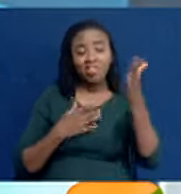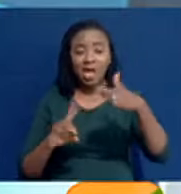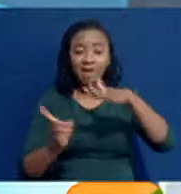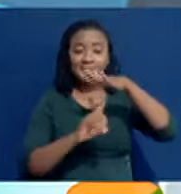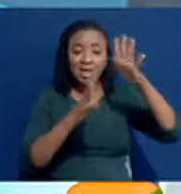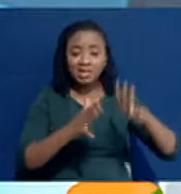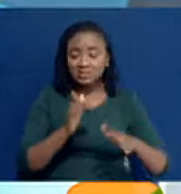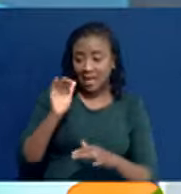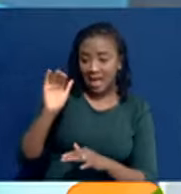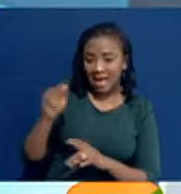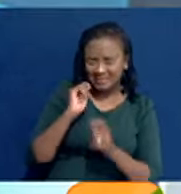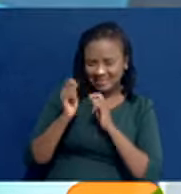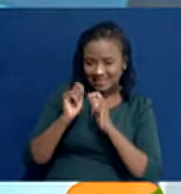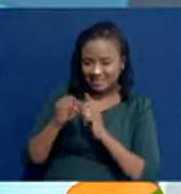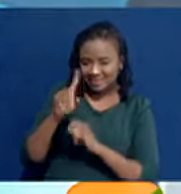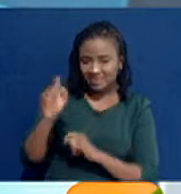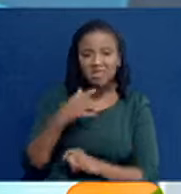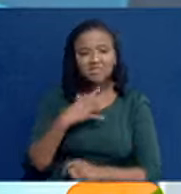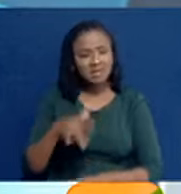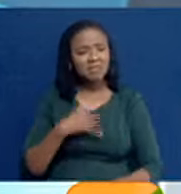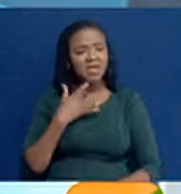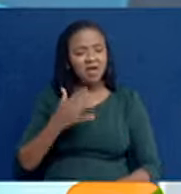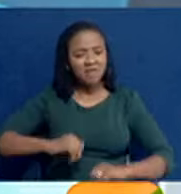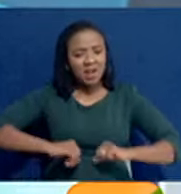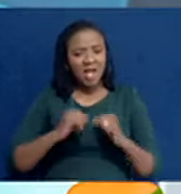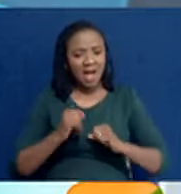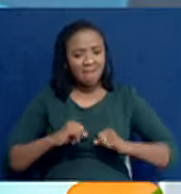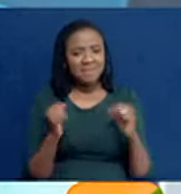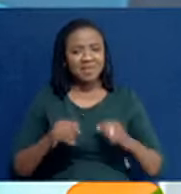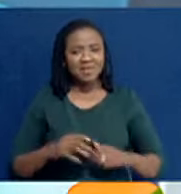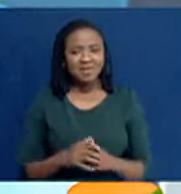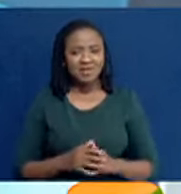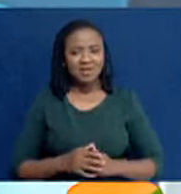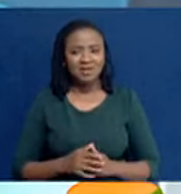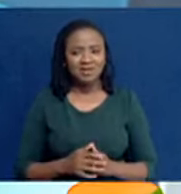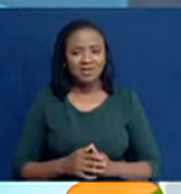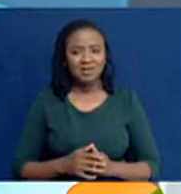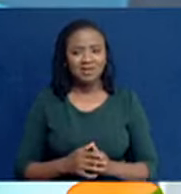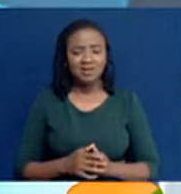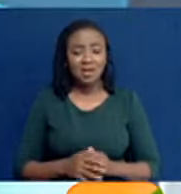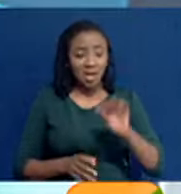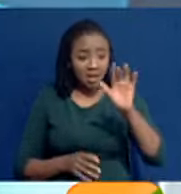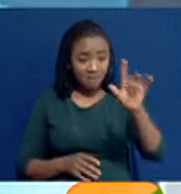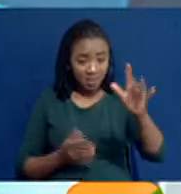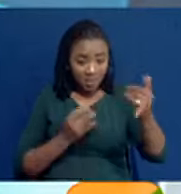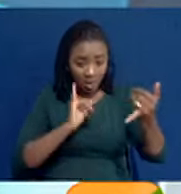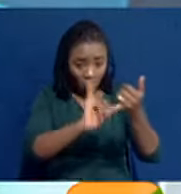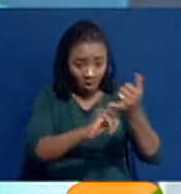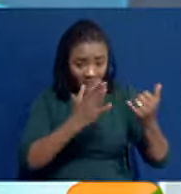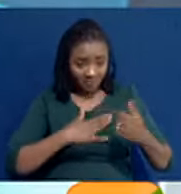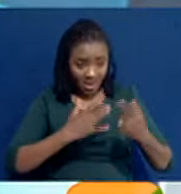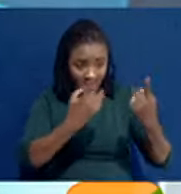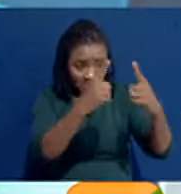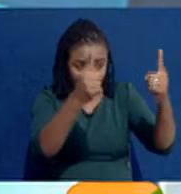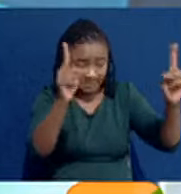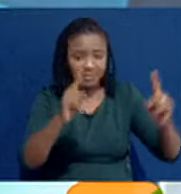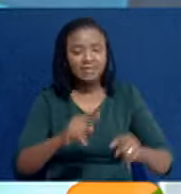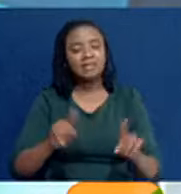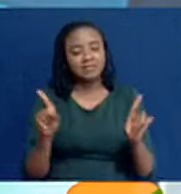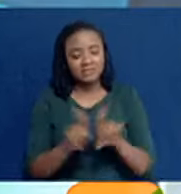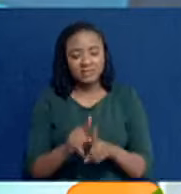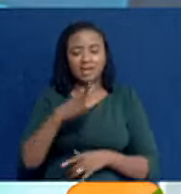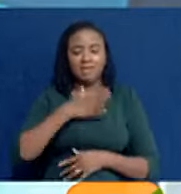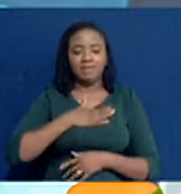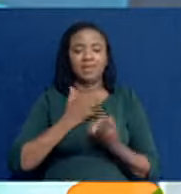oh, I'm very happy. Her success is my success. And that's something else he